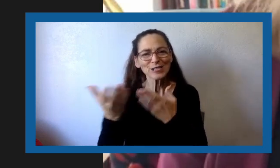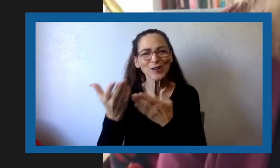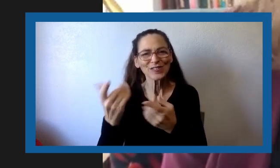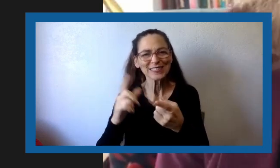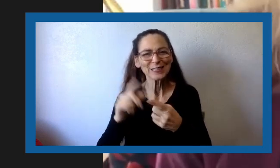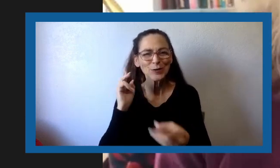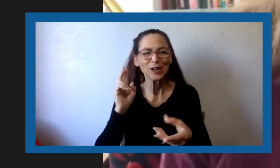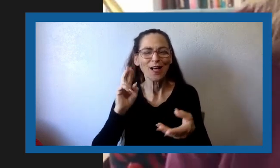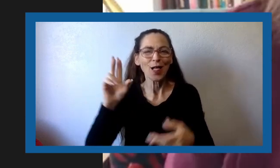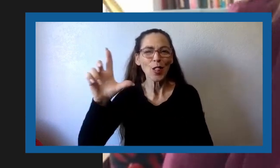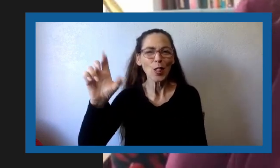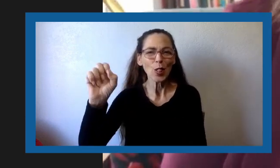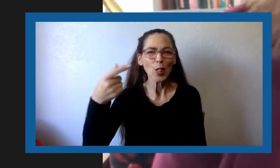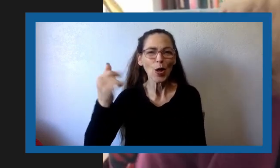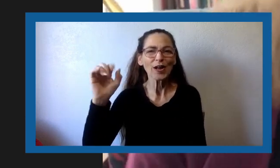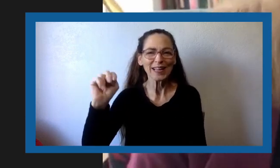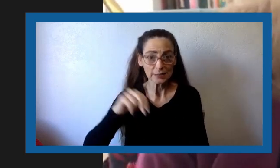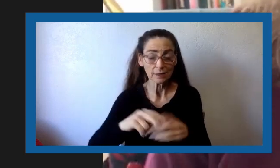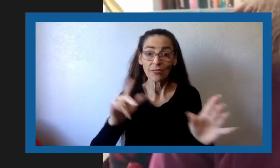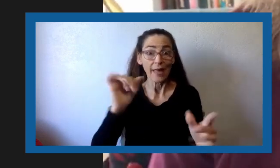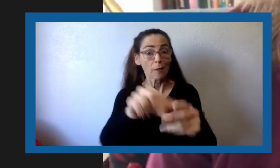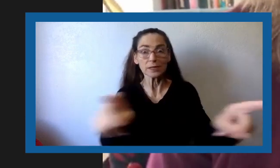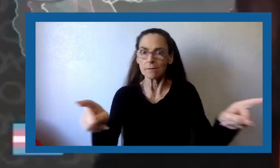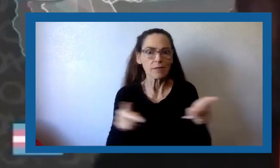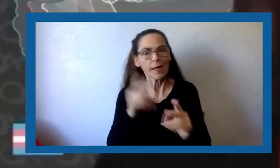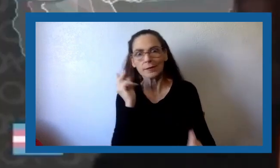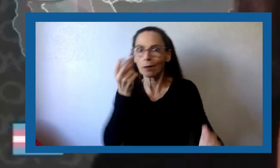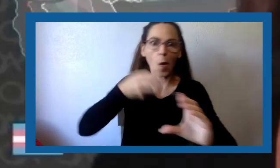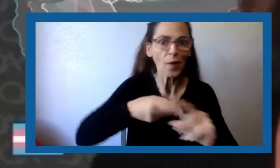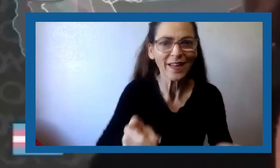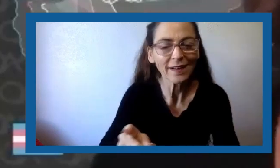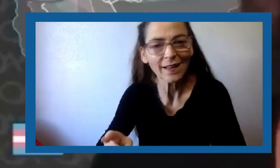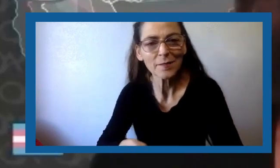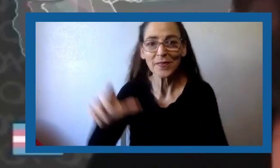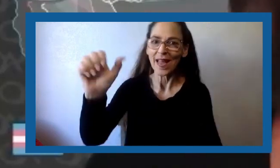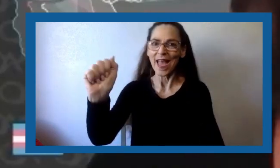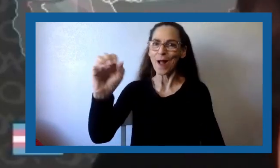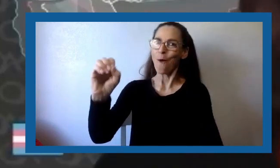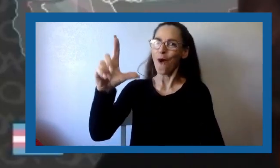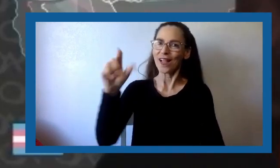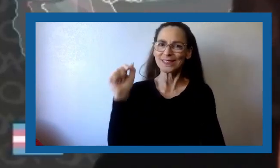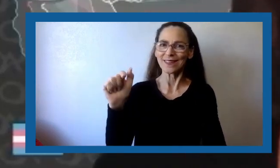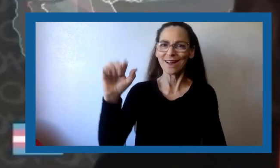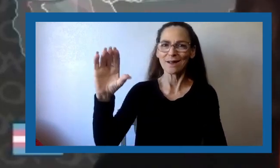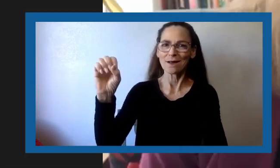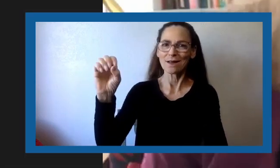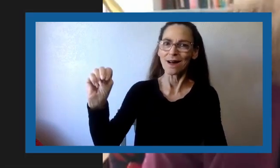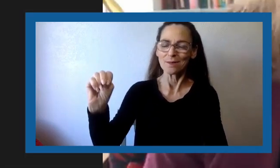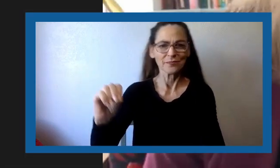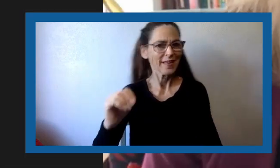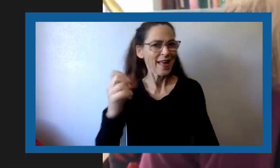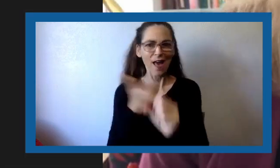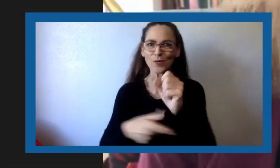you could log into. That was the place then. Yeah, AOL.com. Exactly. Everyone had